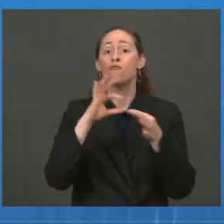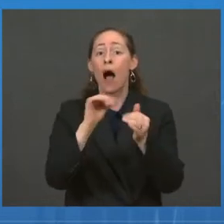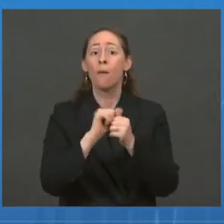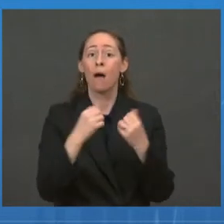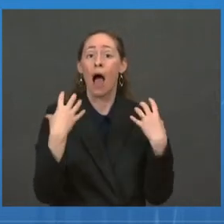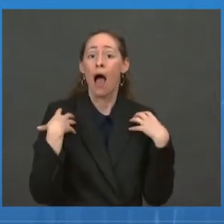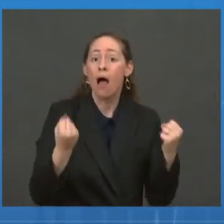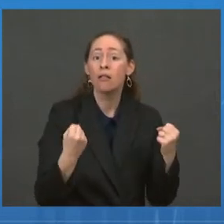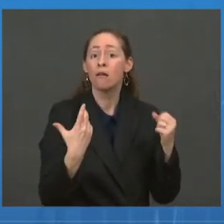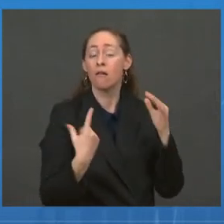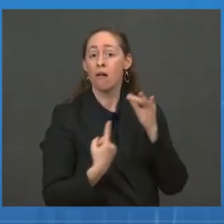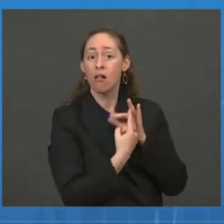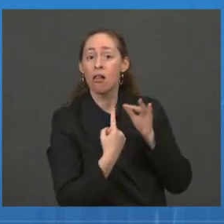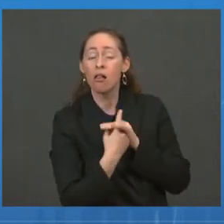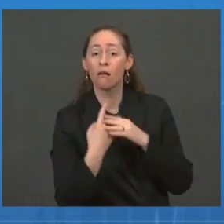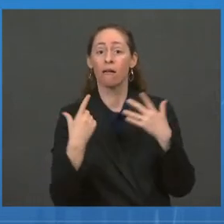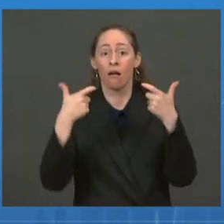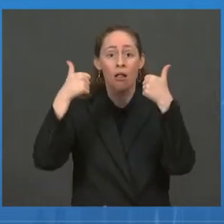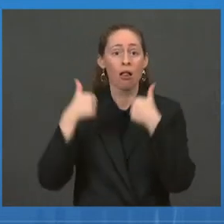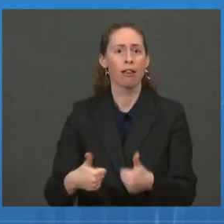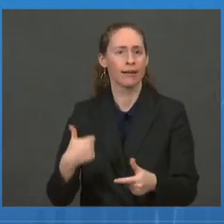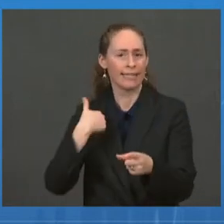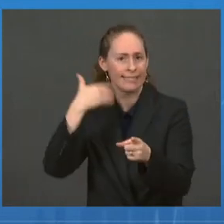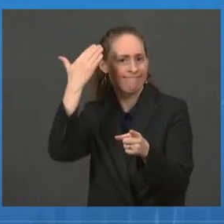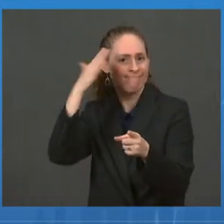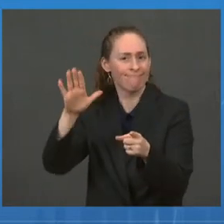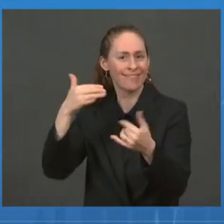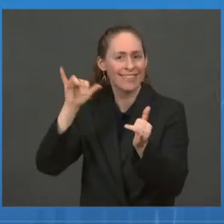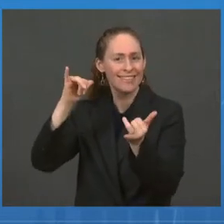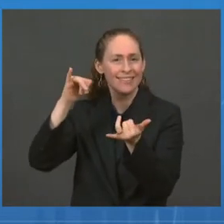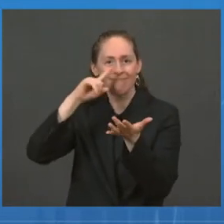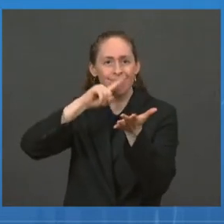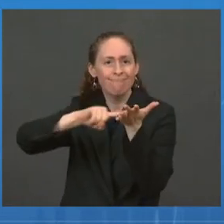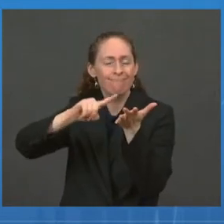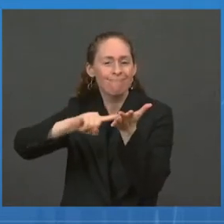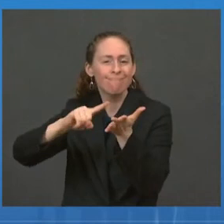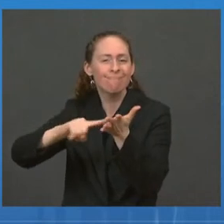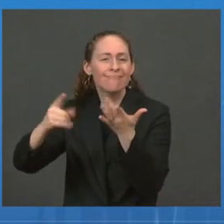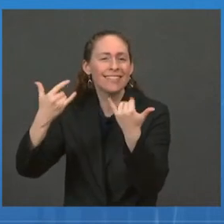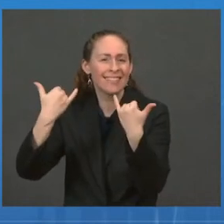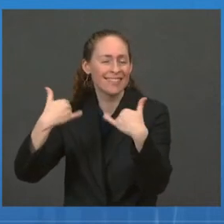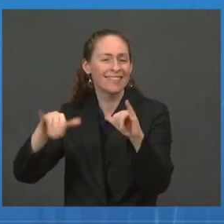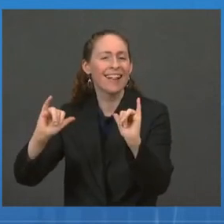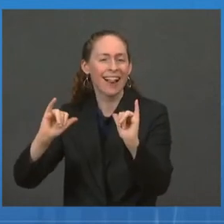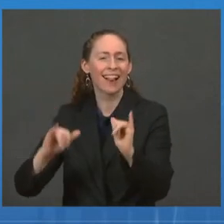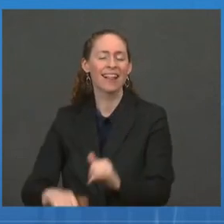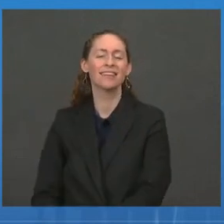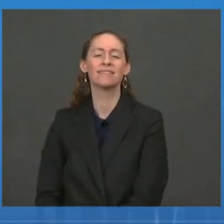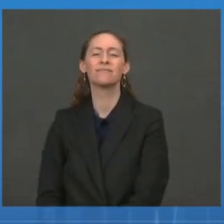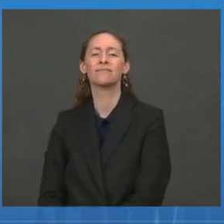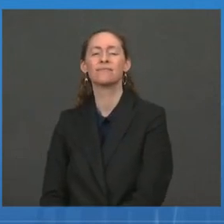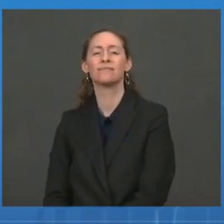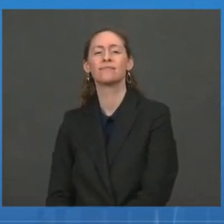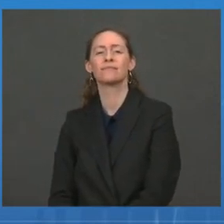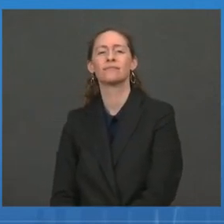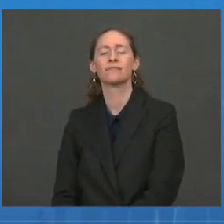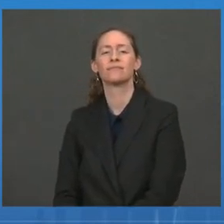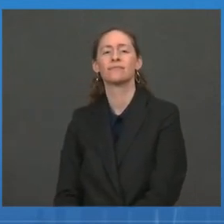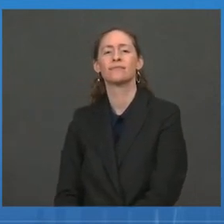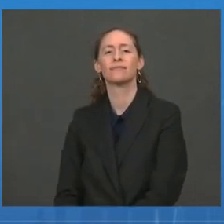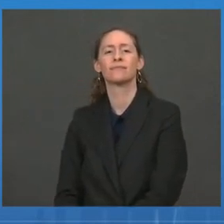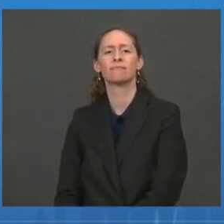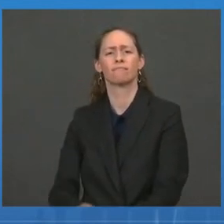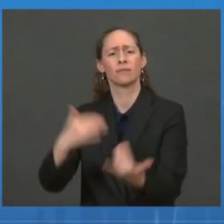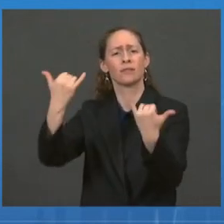properties so the cdc and you'll hear from dr walensky is implementing their surveillance program via the national saw